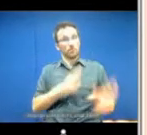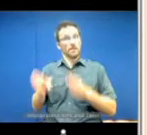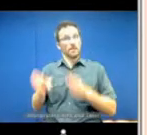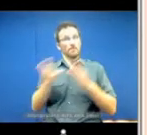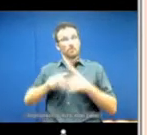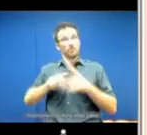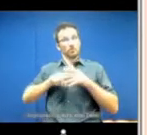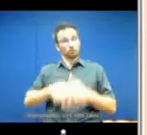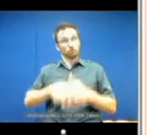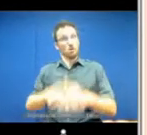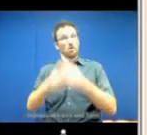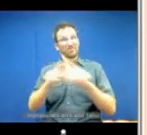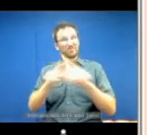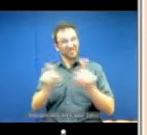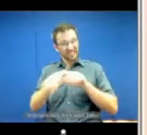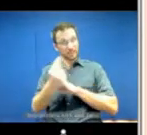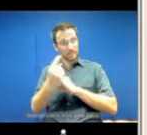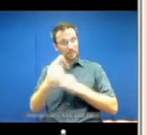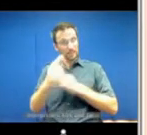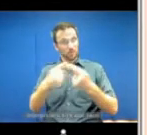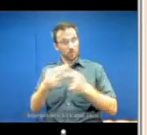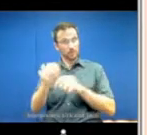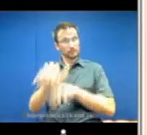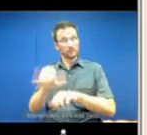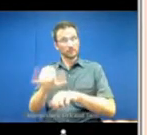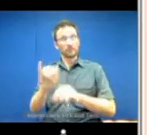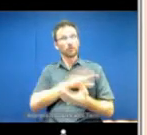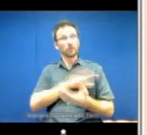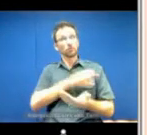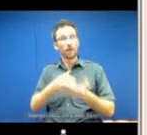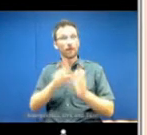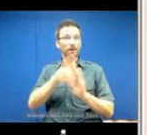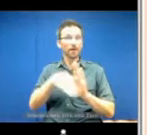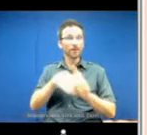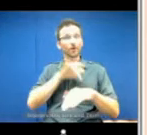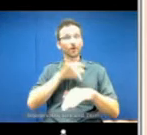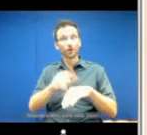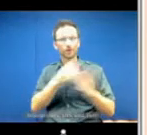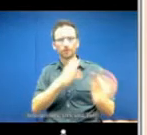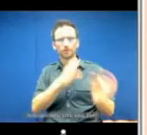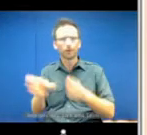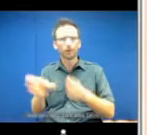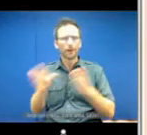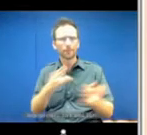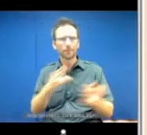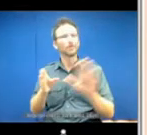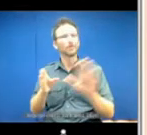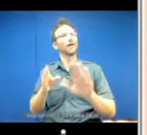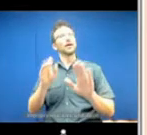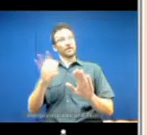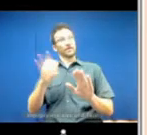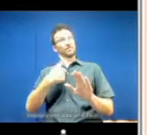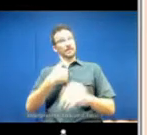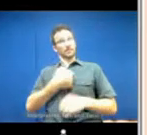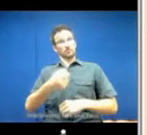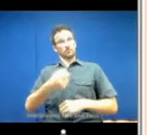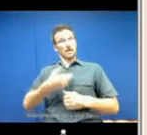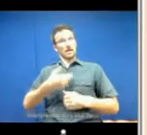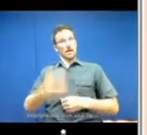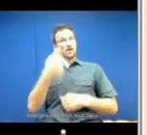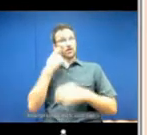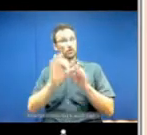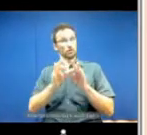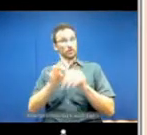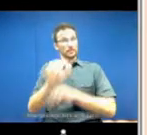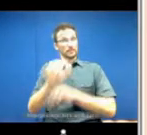hour before. When I'm hired for a deposition, I have a couple of standard things that I ask for immediately. I want to